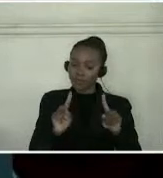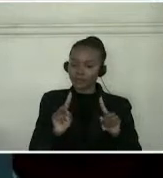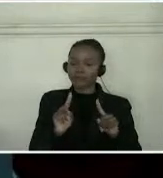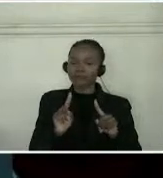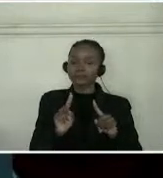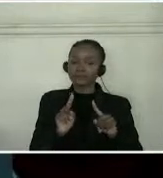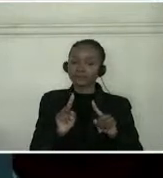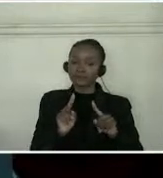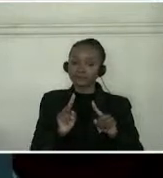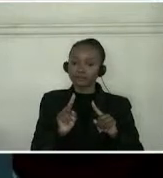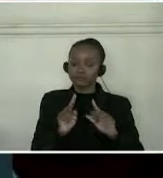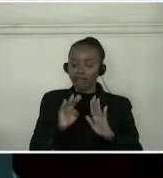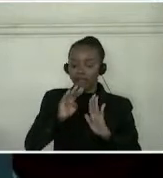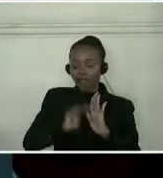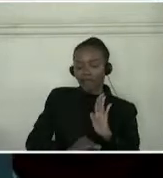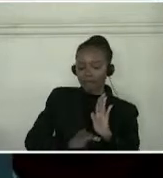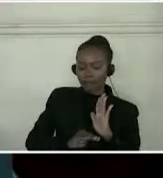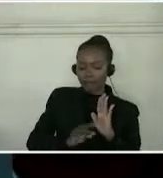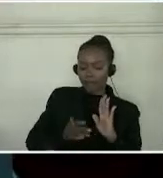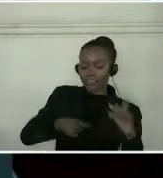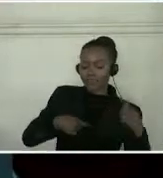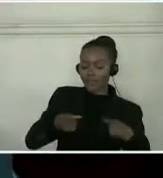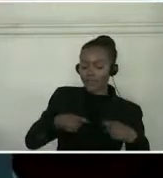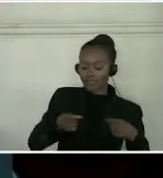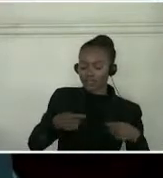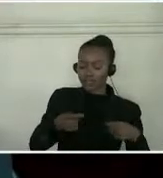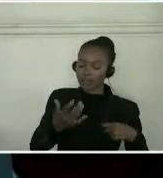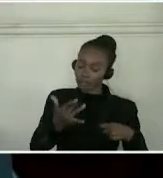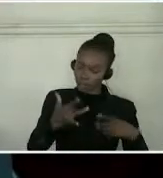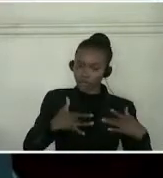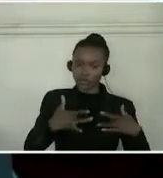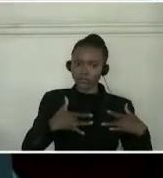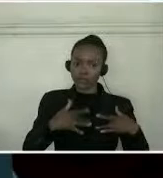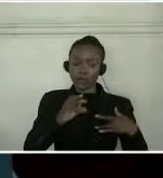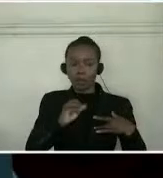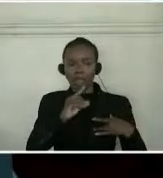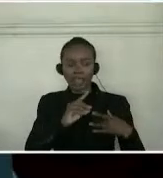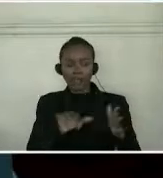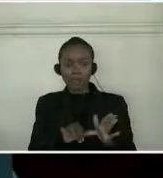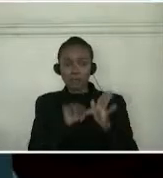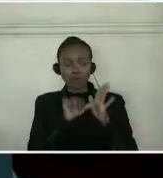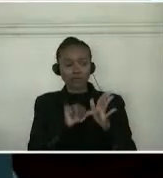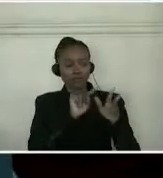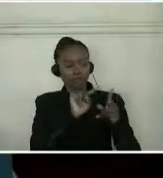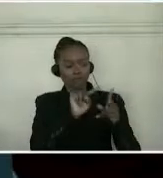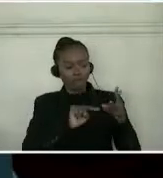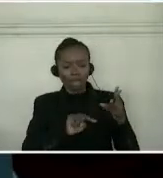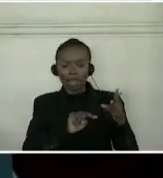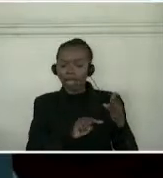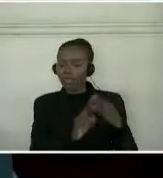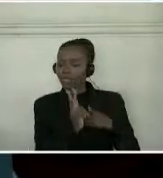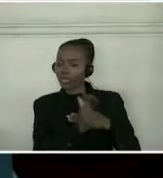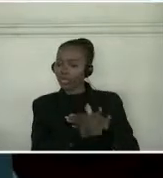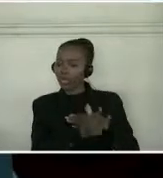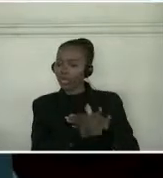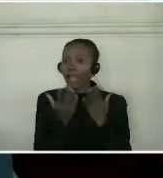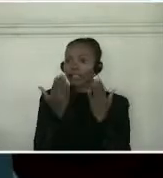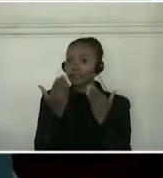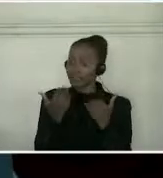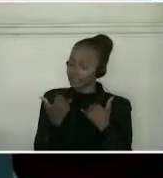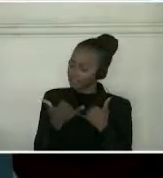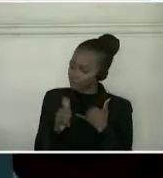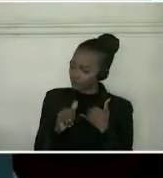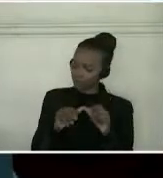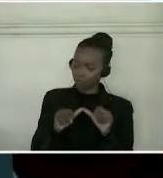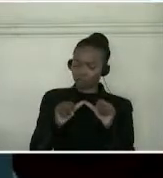concern especially when critical aspects were left out and is still expected to be completed within the next few months sporting